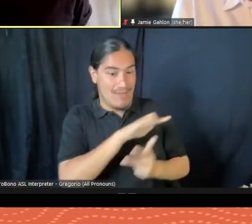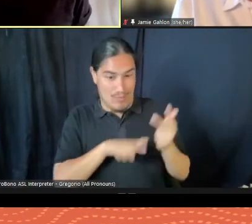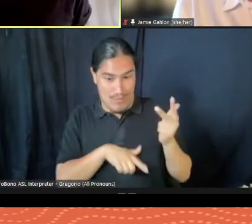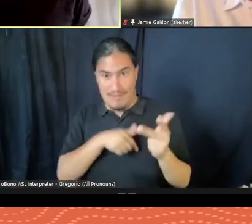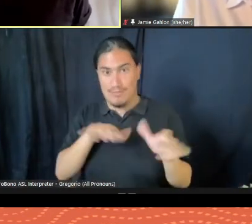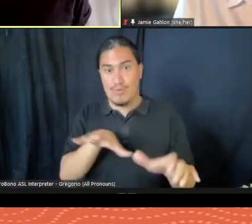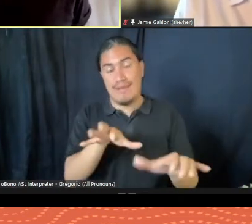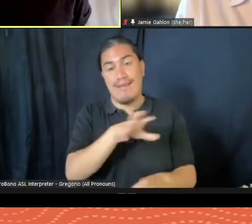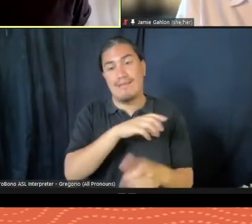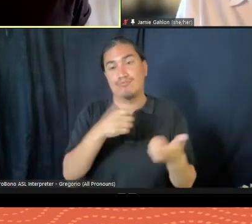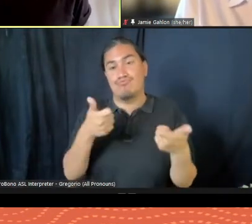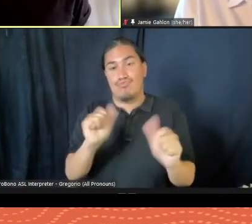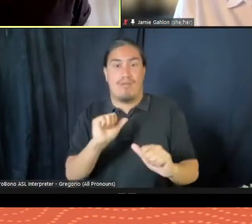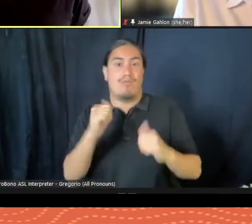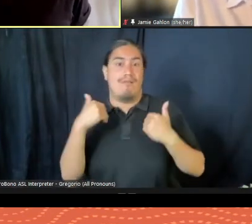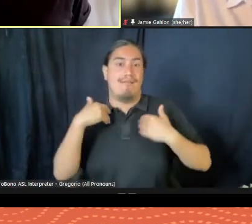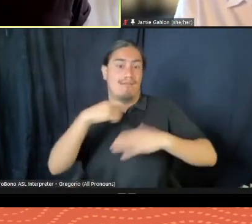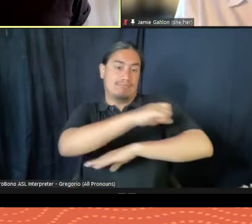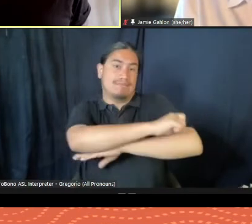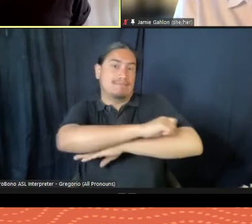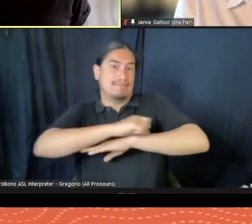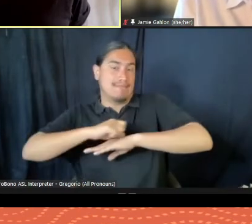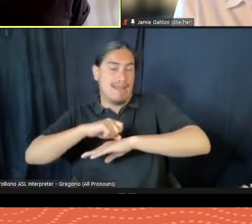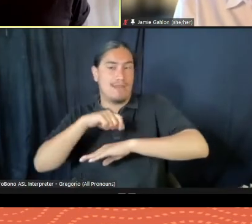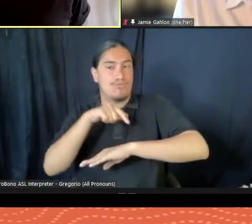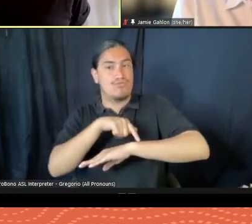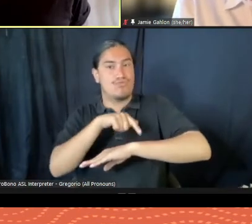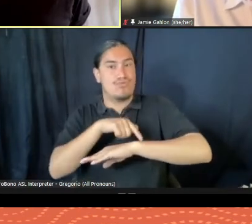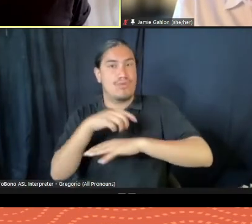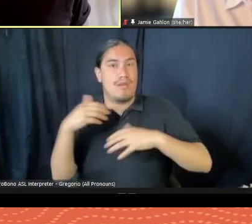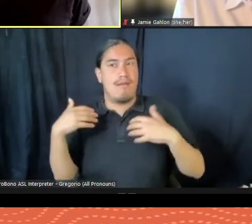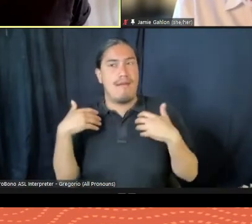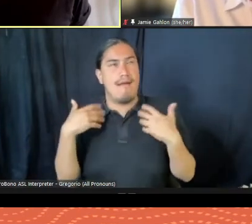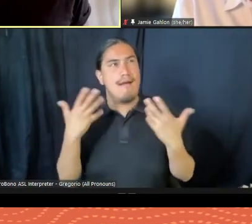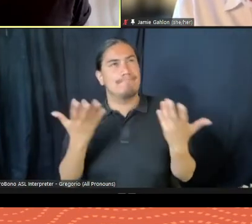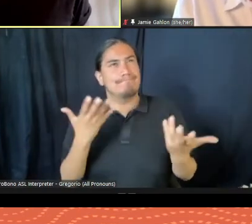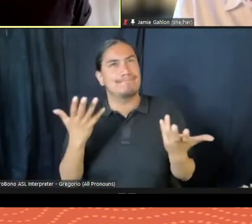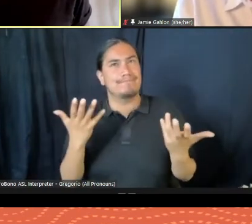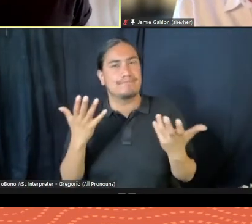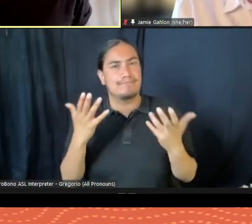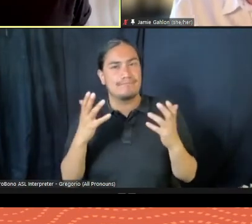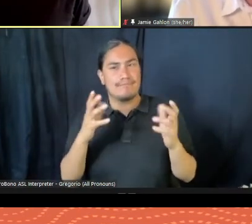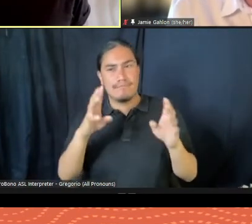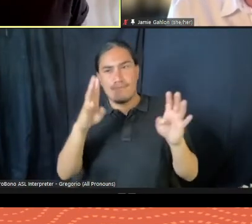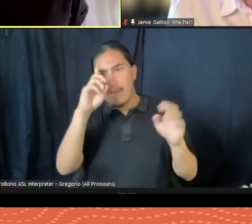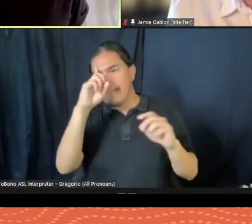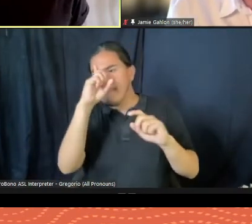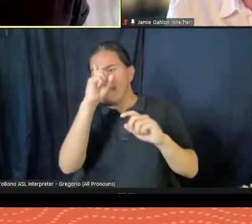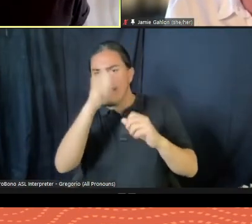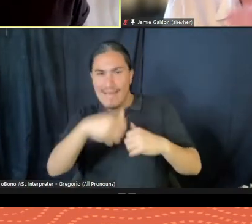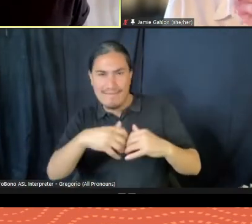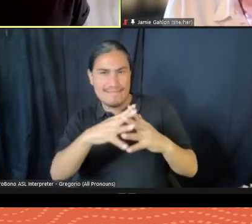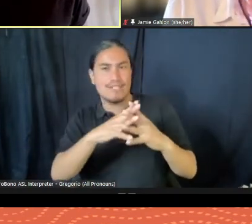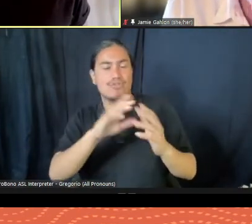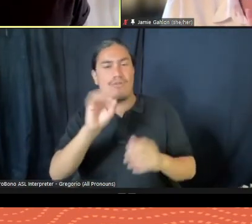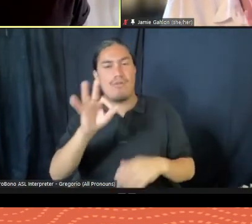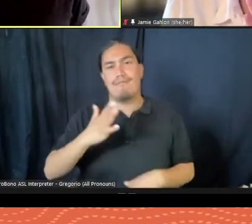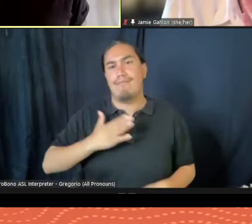put on stage a manifestation of my dysphoria,